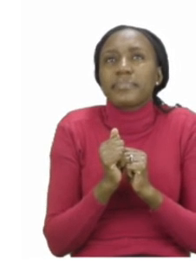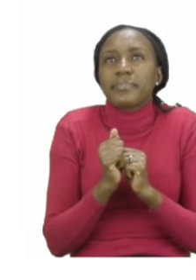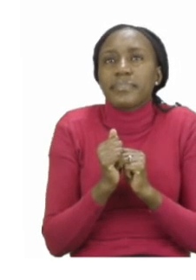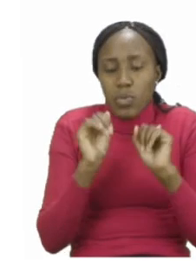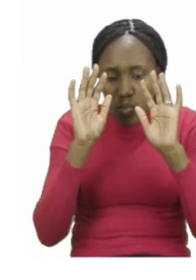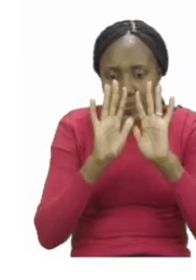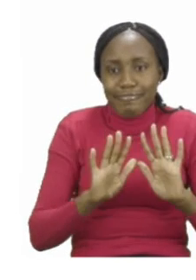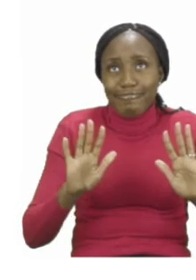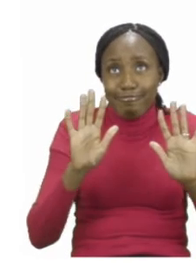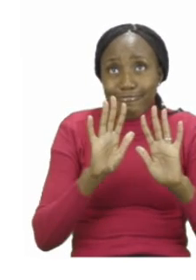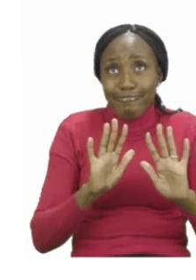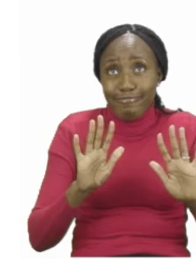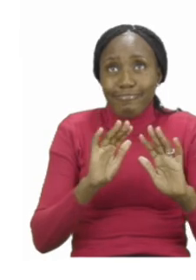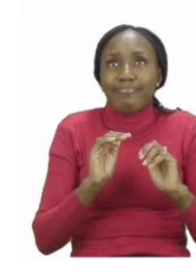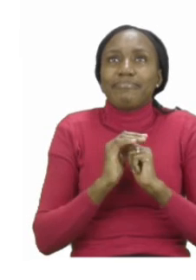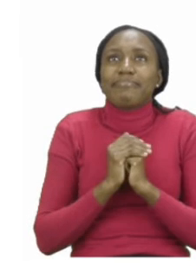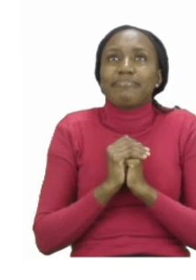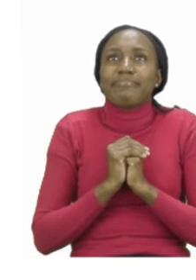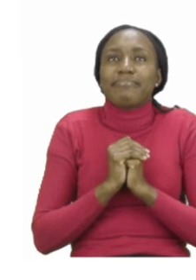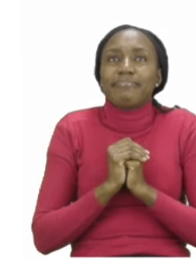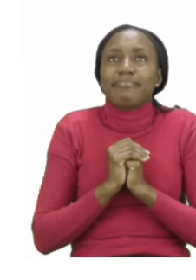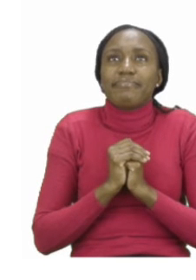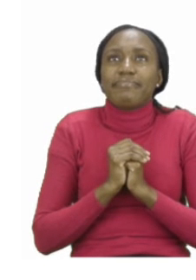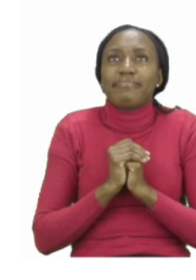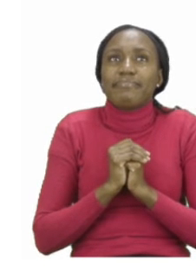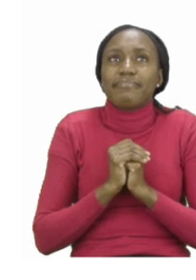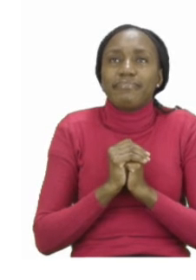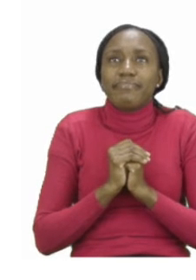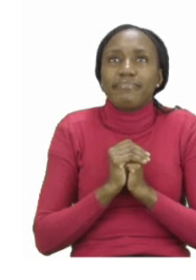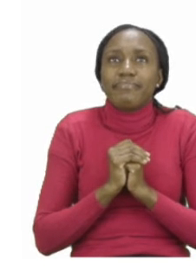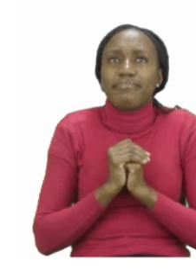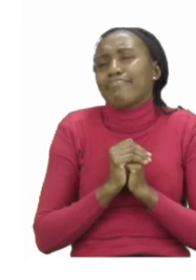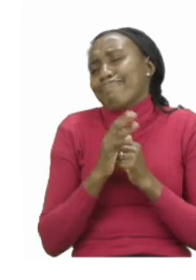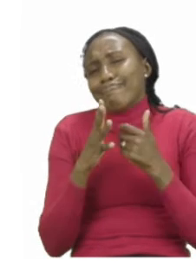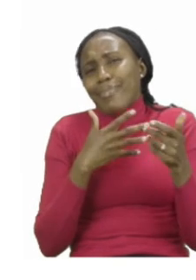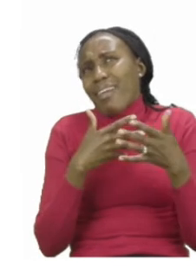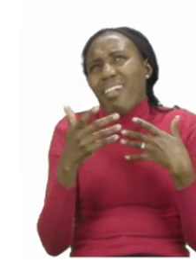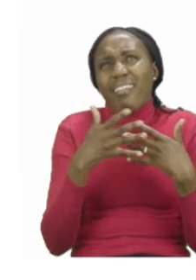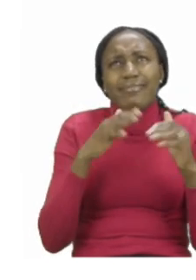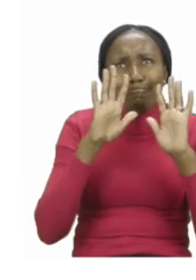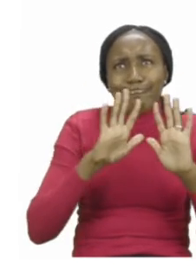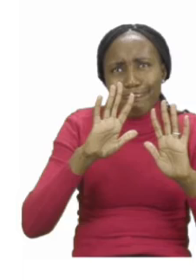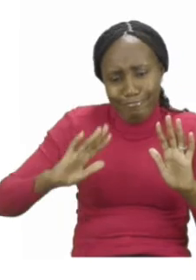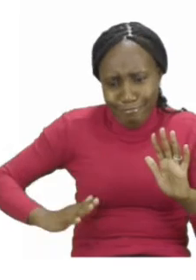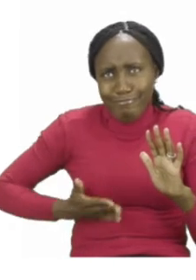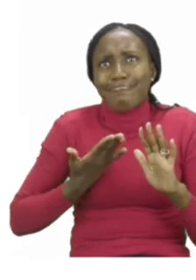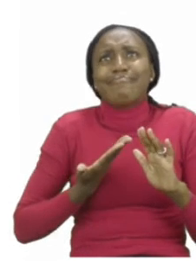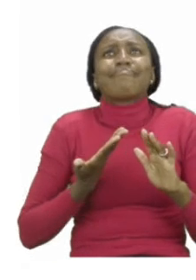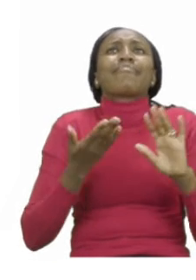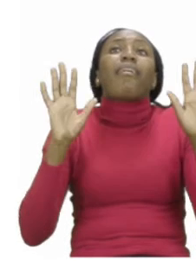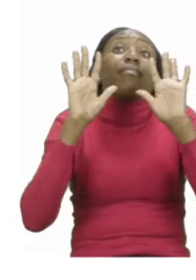color, you can go ahead, choose any color of your choice and